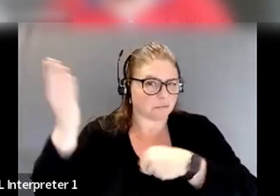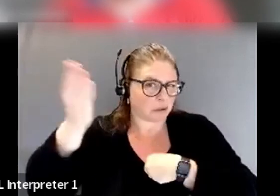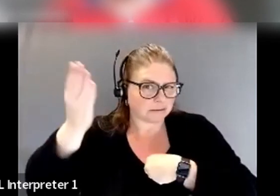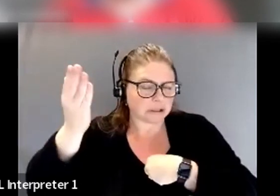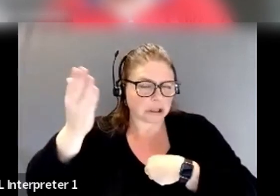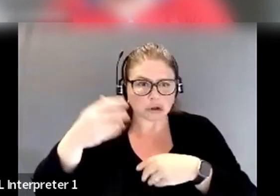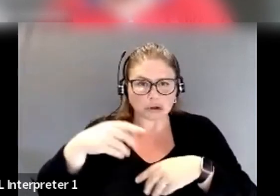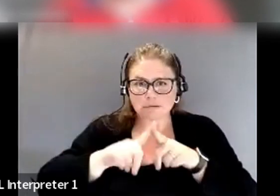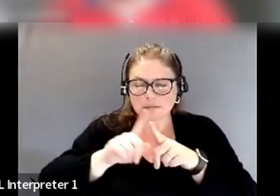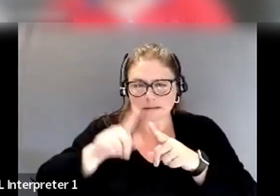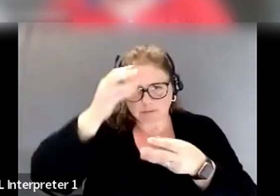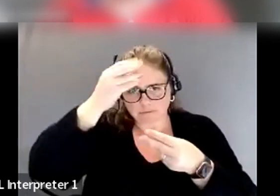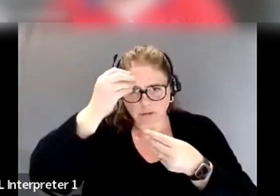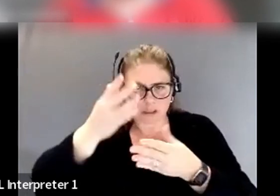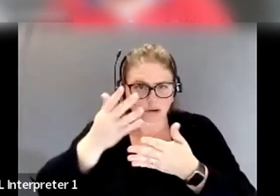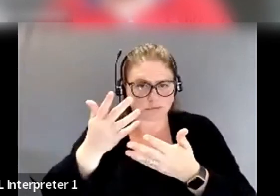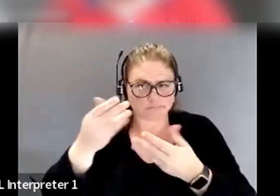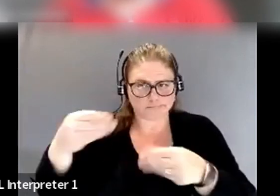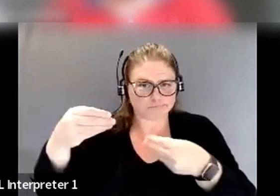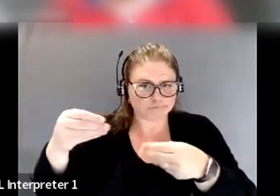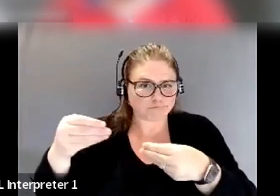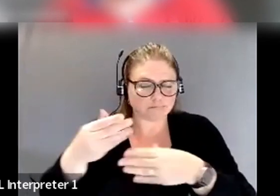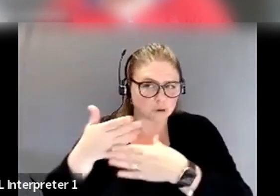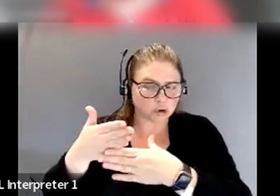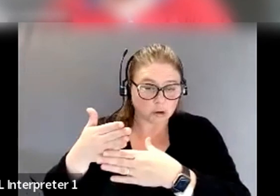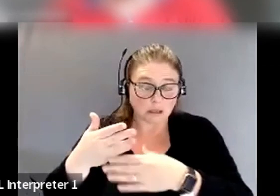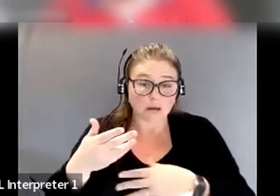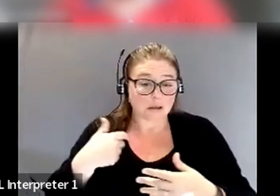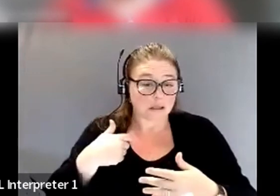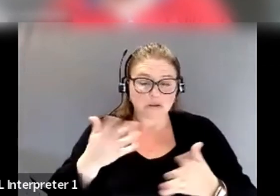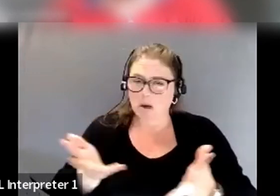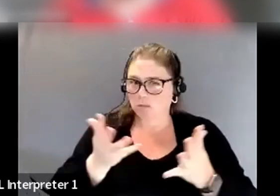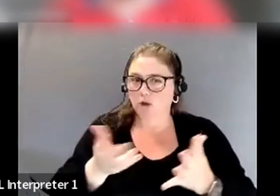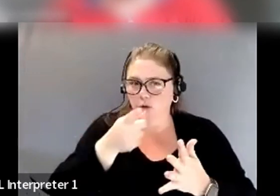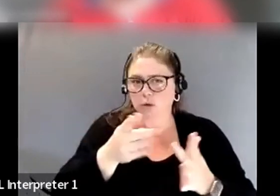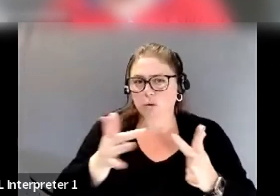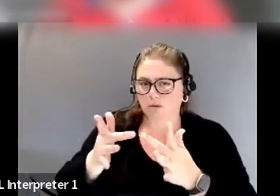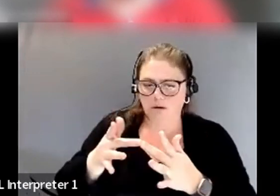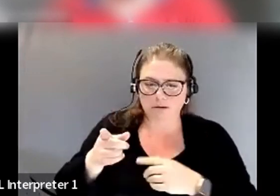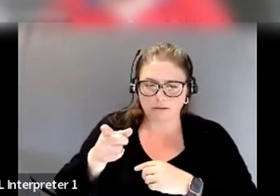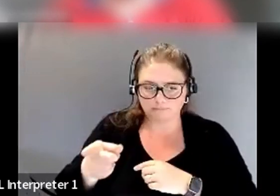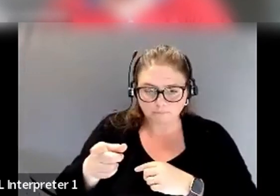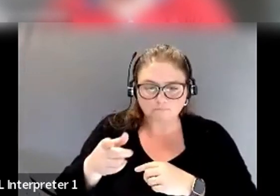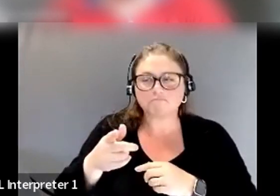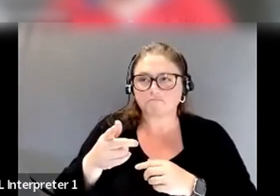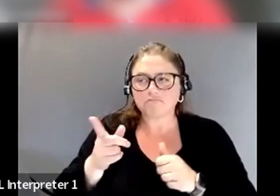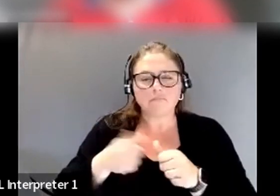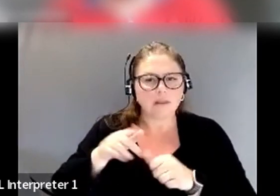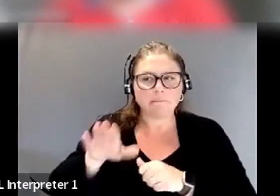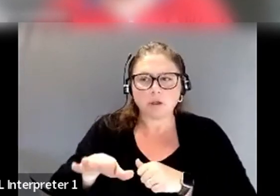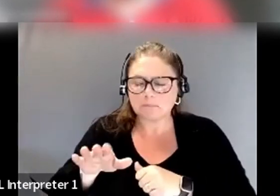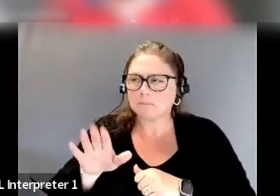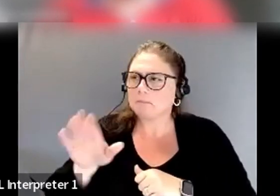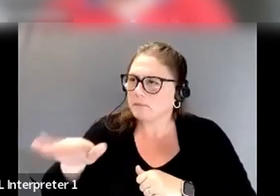intro to Consulta. You can at least take a look at who they are and if you want to have a conversation with them. But then that would be an opportunity for you to go to them, say,